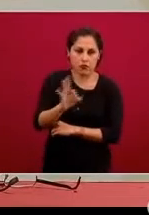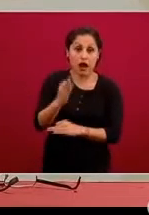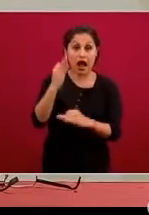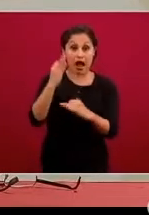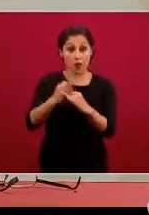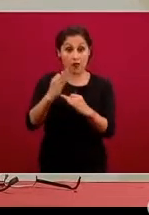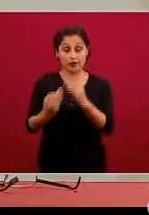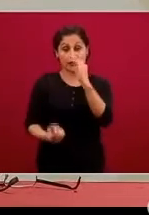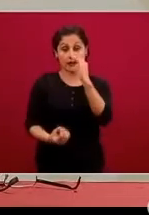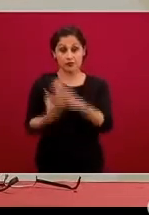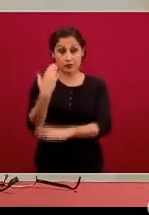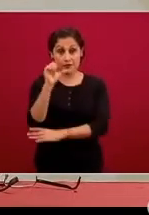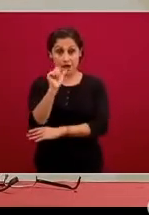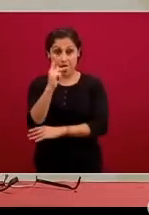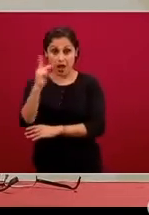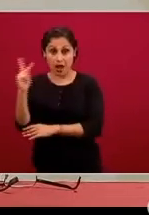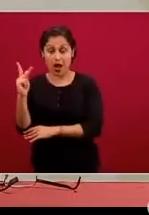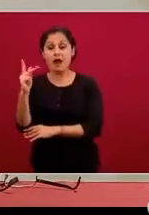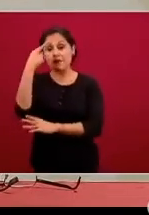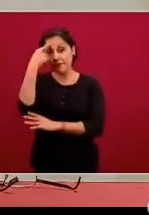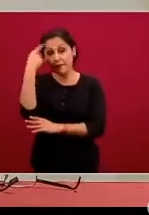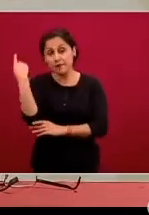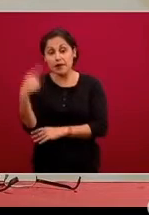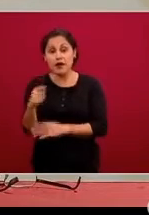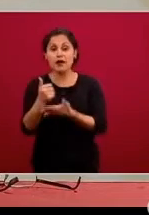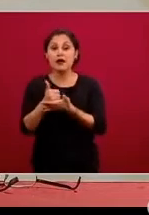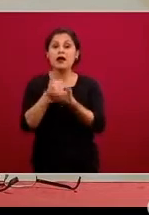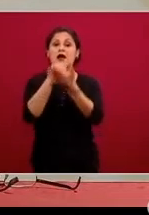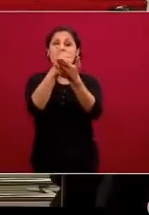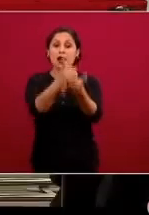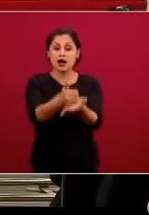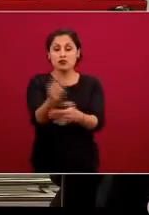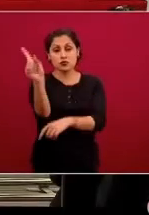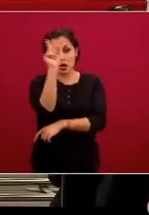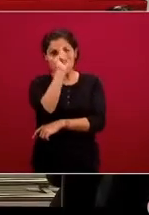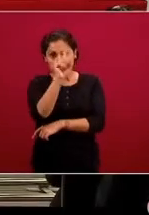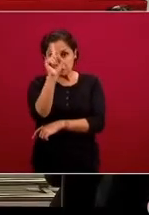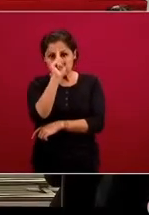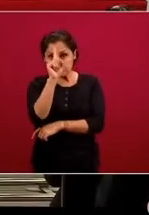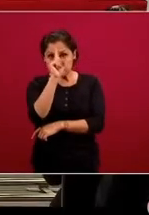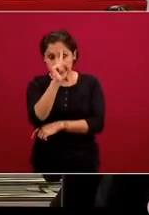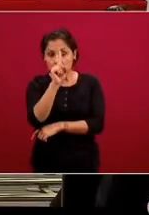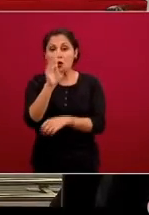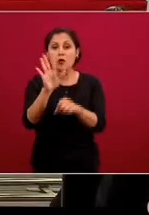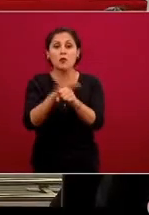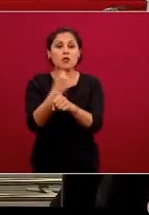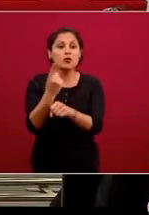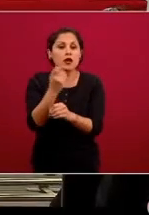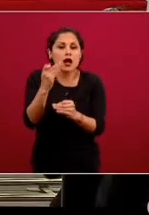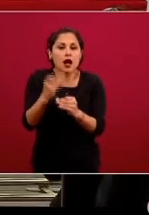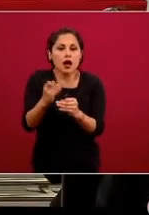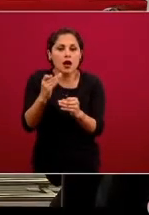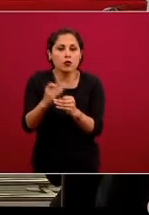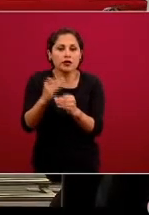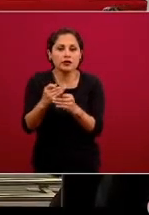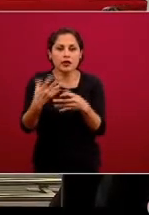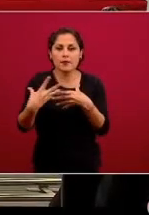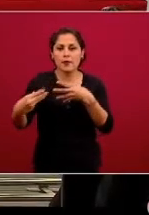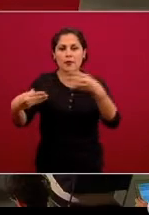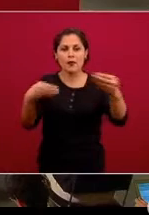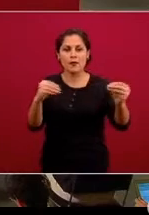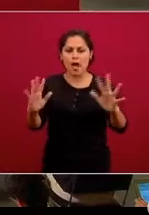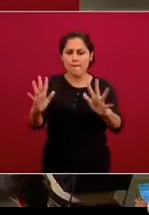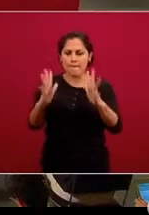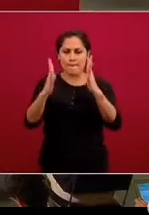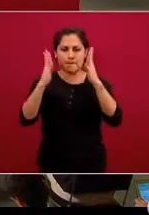COVID hospitals, and they had been accessible to the public since we began phase 2. So to answer your question,